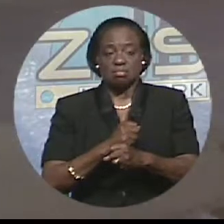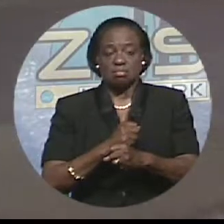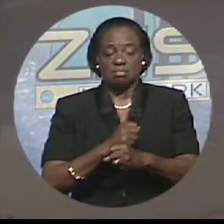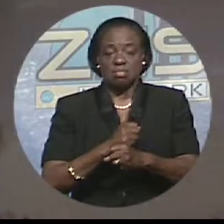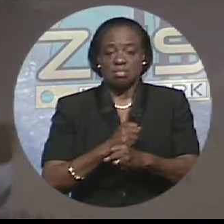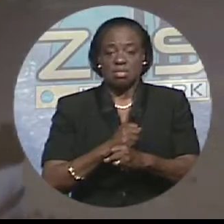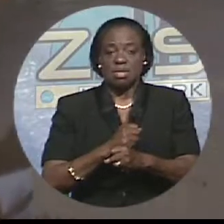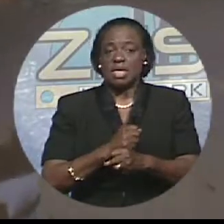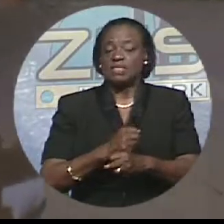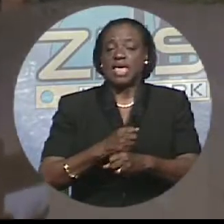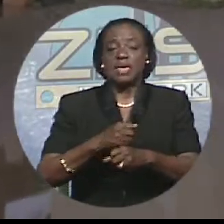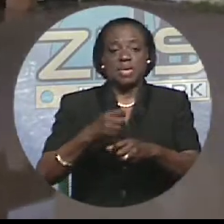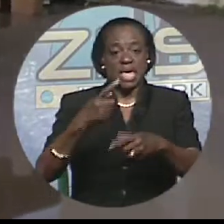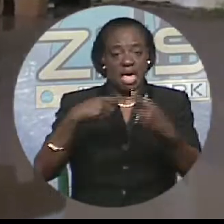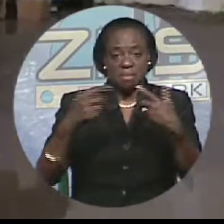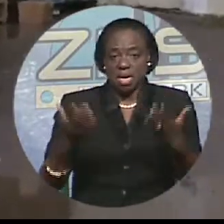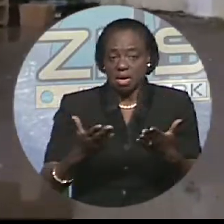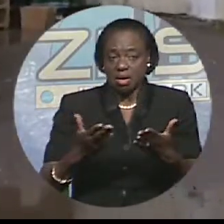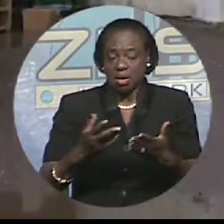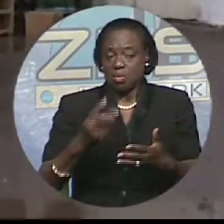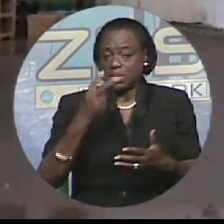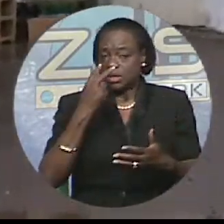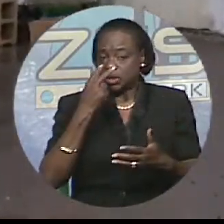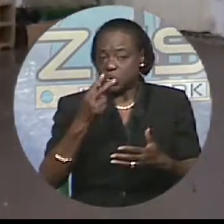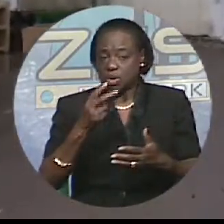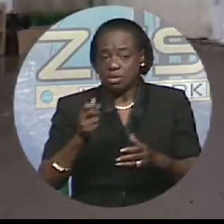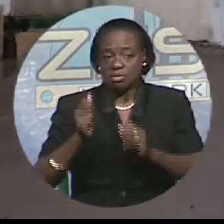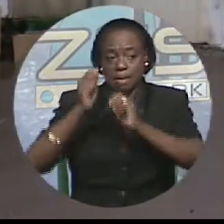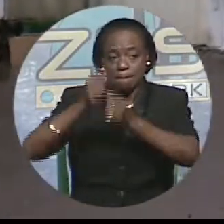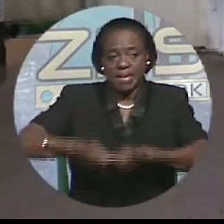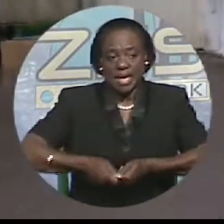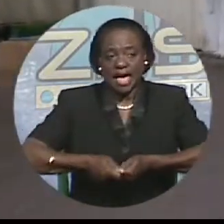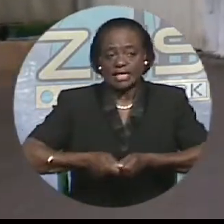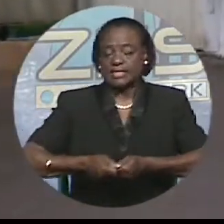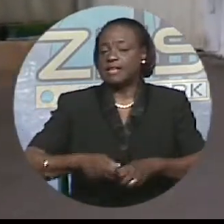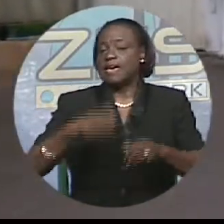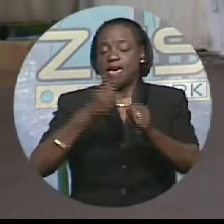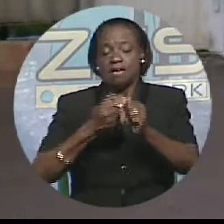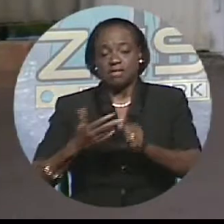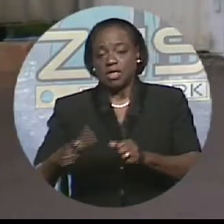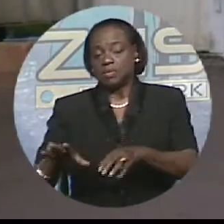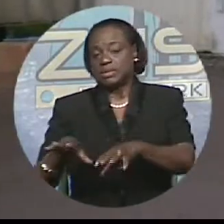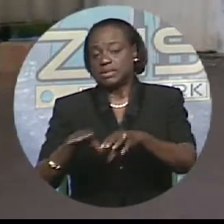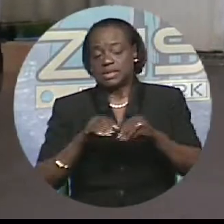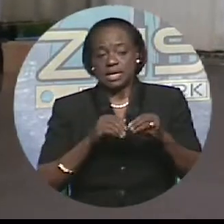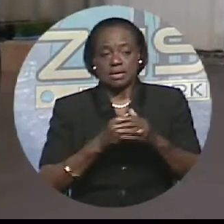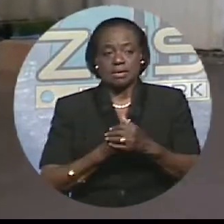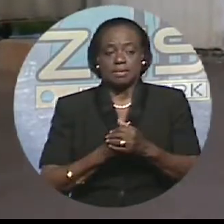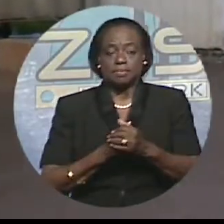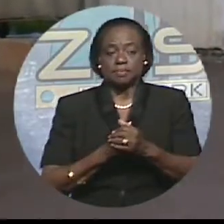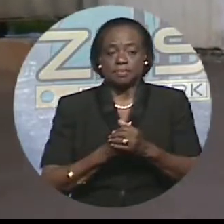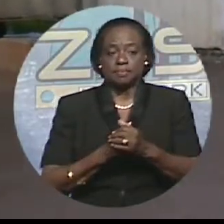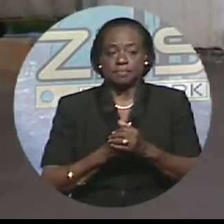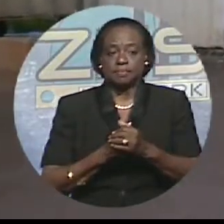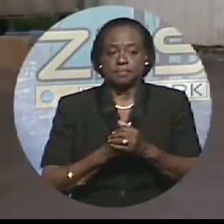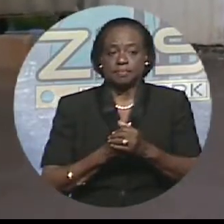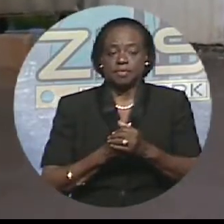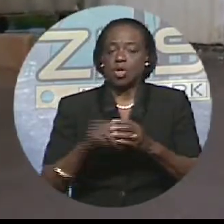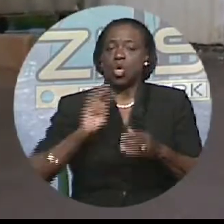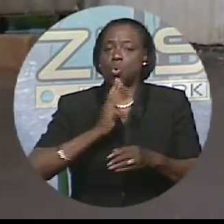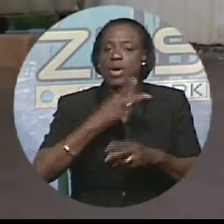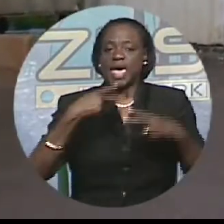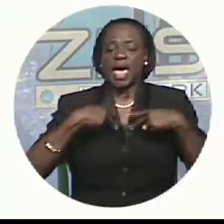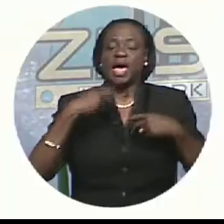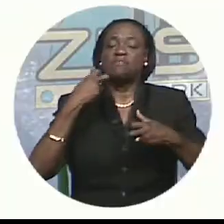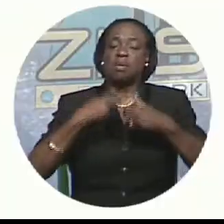the pickaxe and everything. So obviously the police or somebody passed and the persons were recognized, and so they ran. And so we have a problem